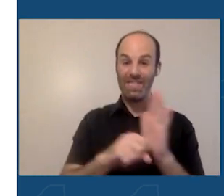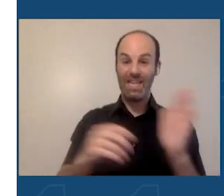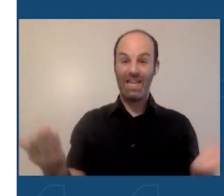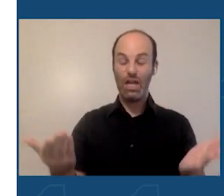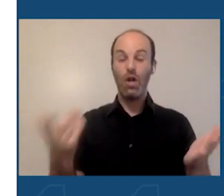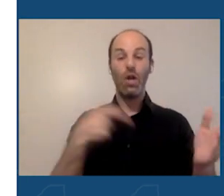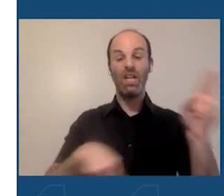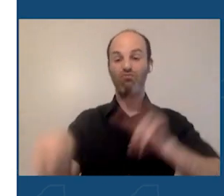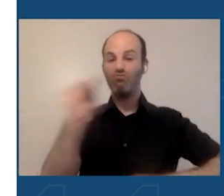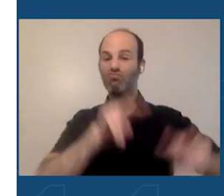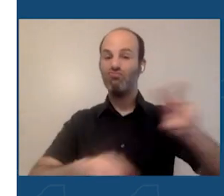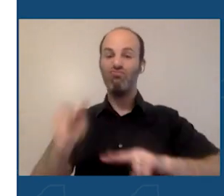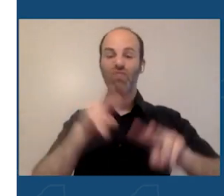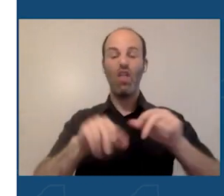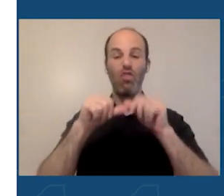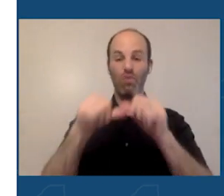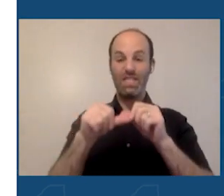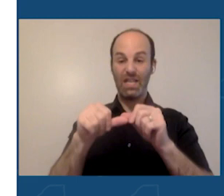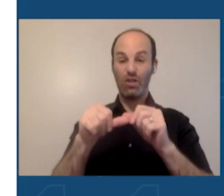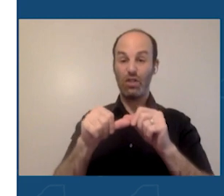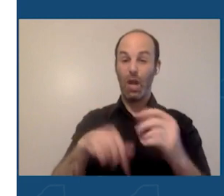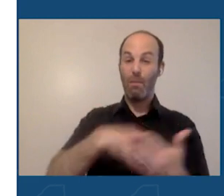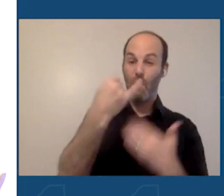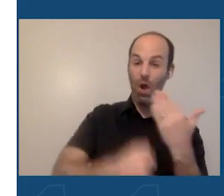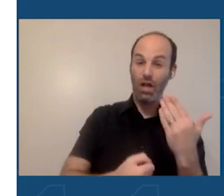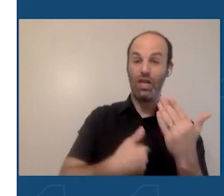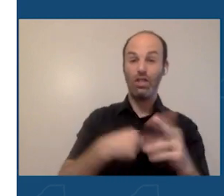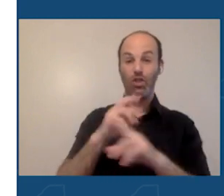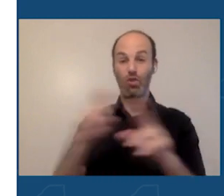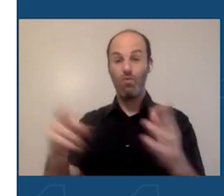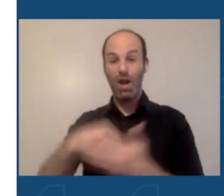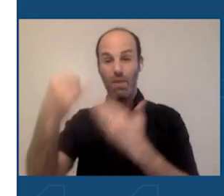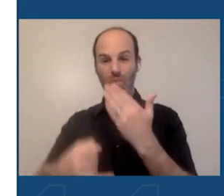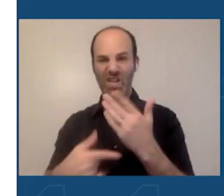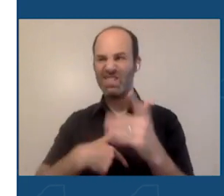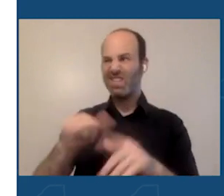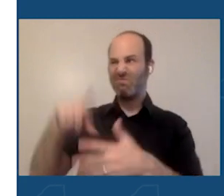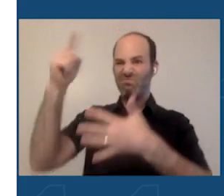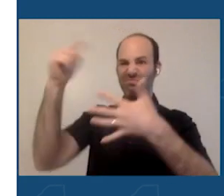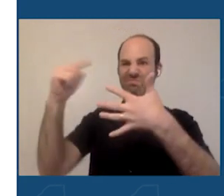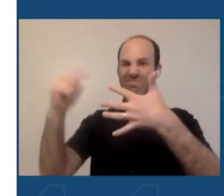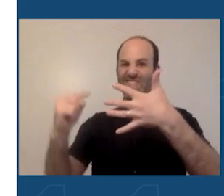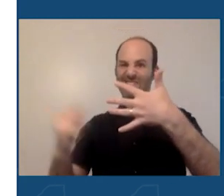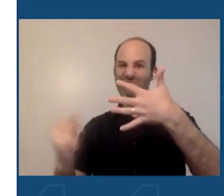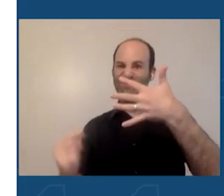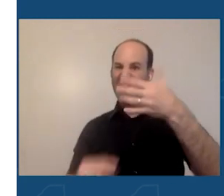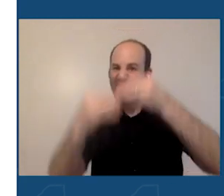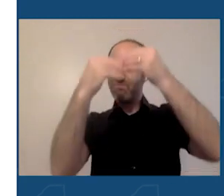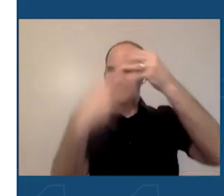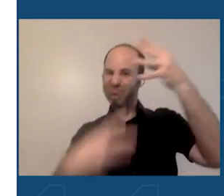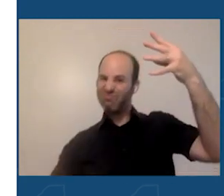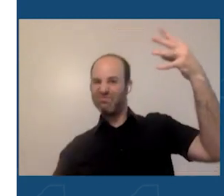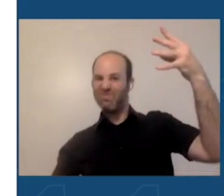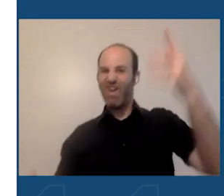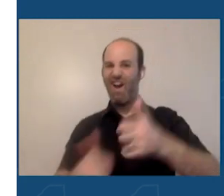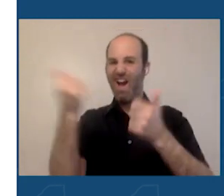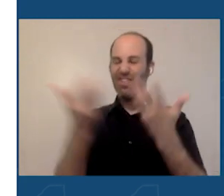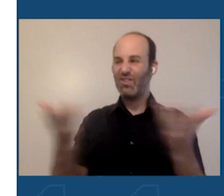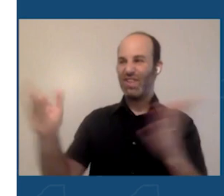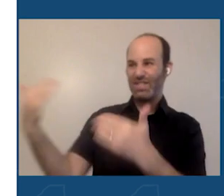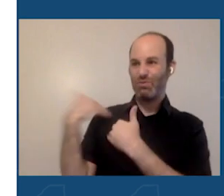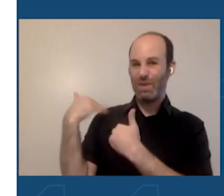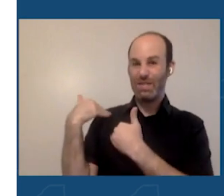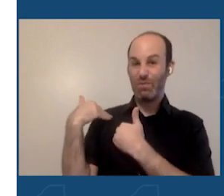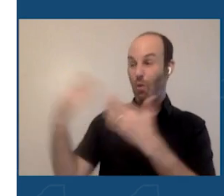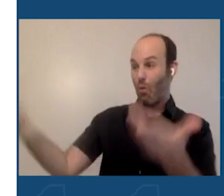the Resiliency project, the READY projects, and about 500 other things that he's responsible for as Secretary of State. So welcome to the North Country. He said it's his